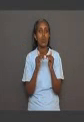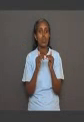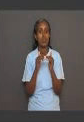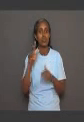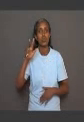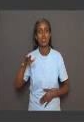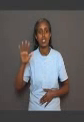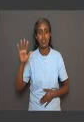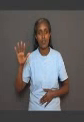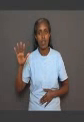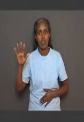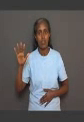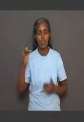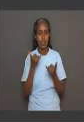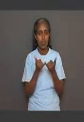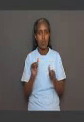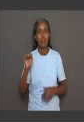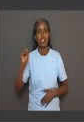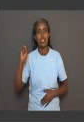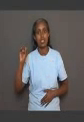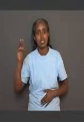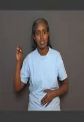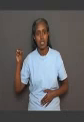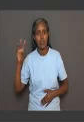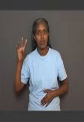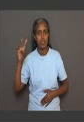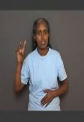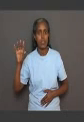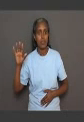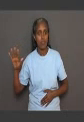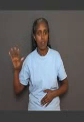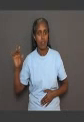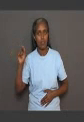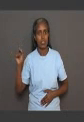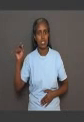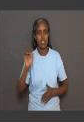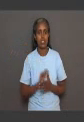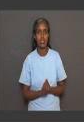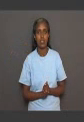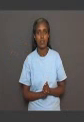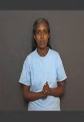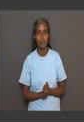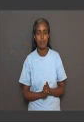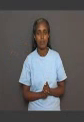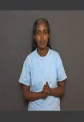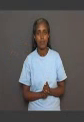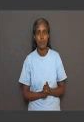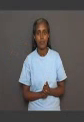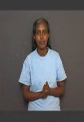is equal to 35 over the sine of 75 degrees.